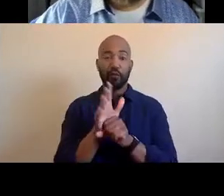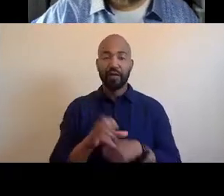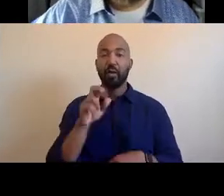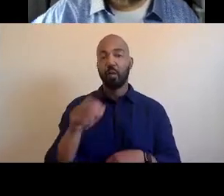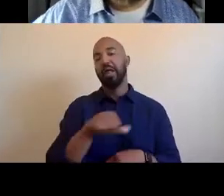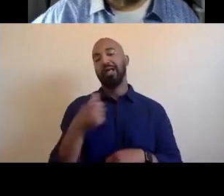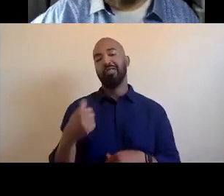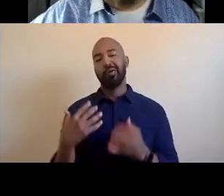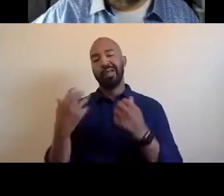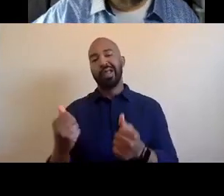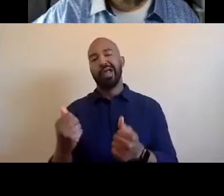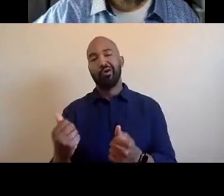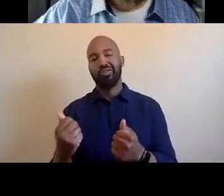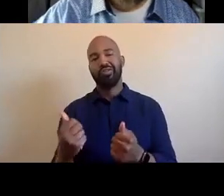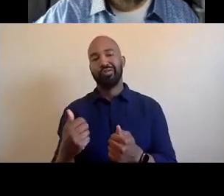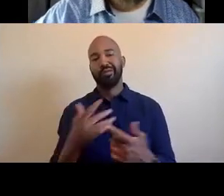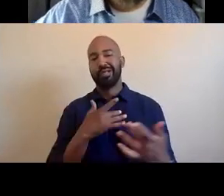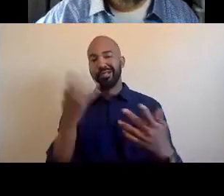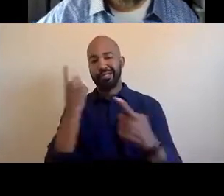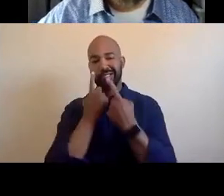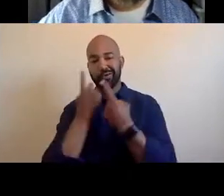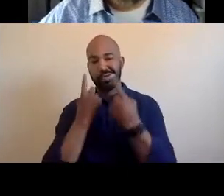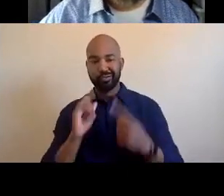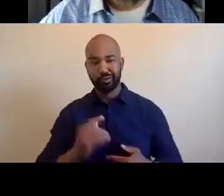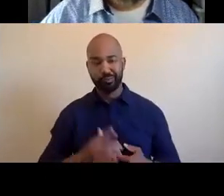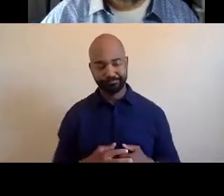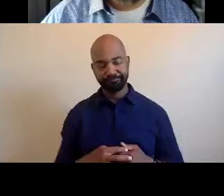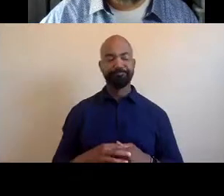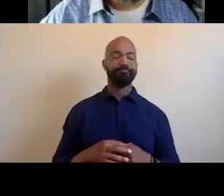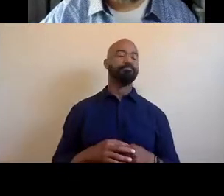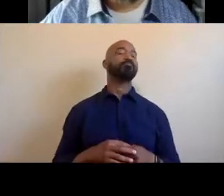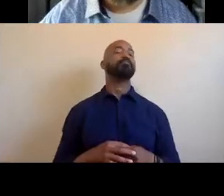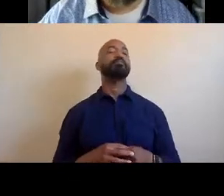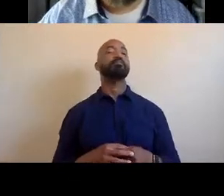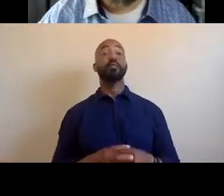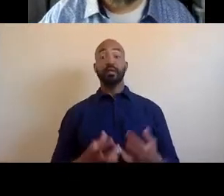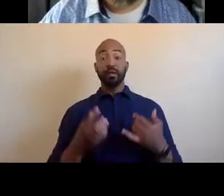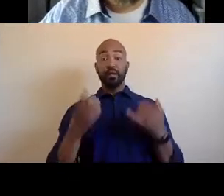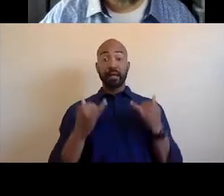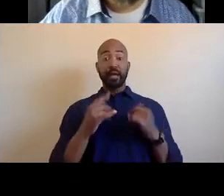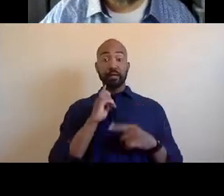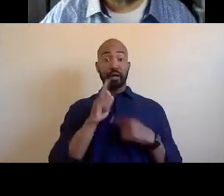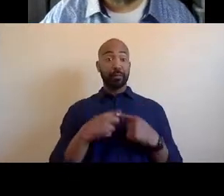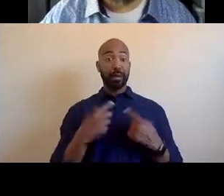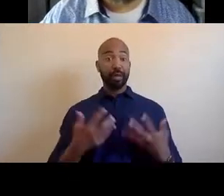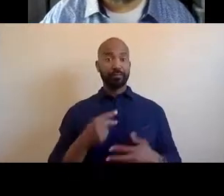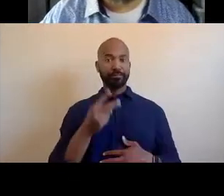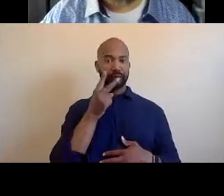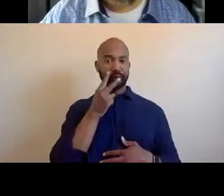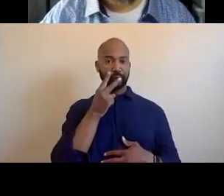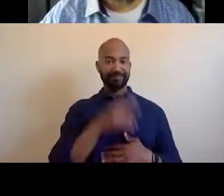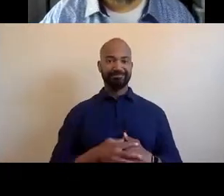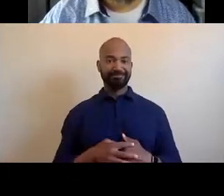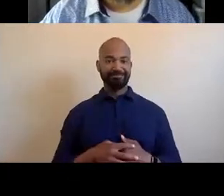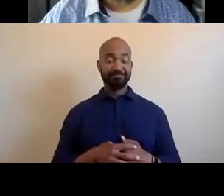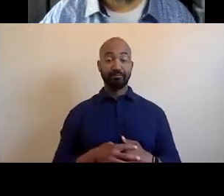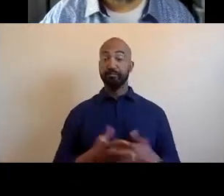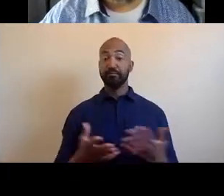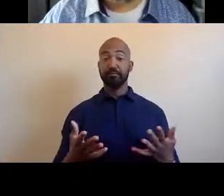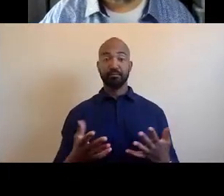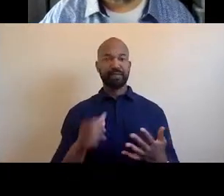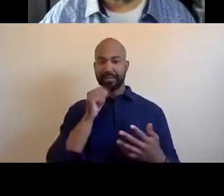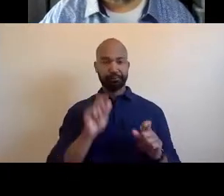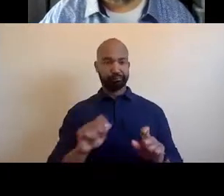thing to consider as well. So we're going to talk about smoking. And what I like to start out with, it's not on the